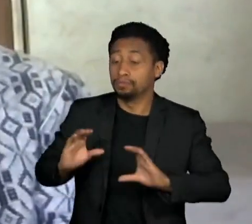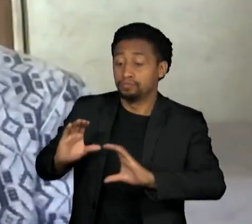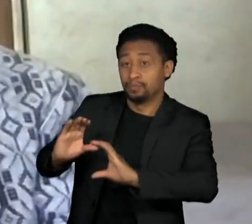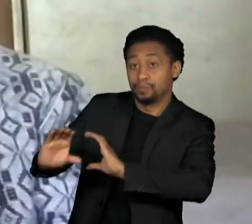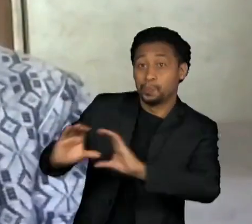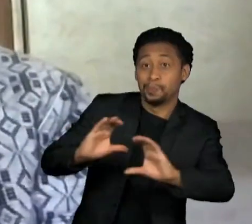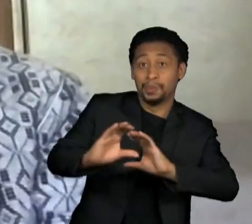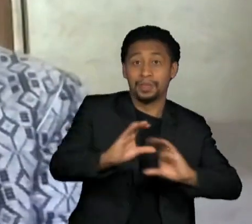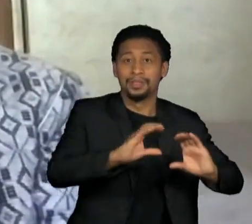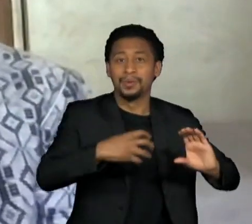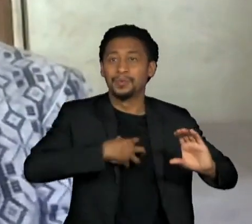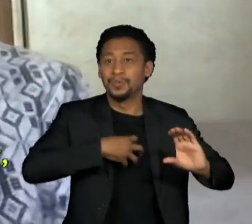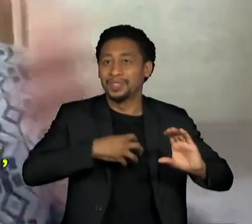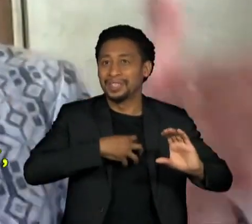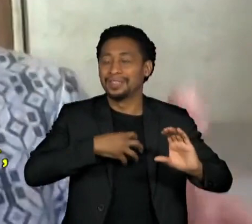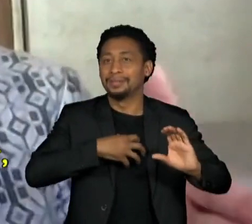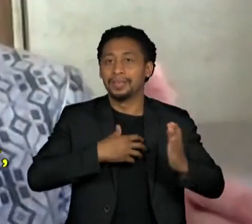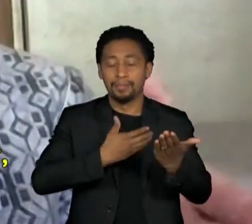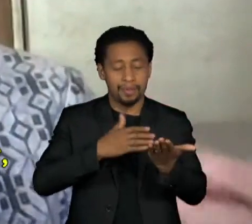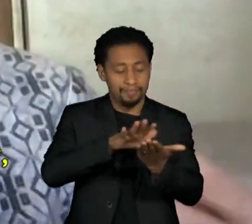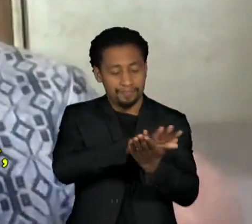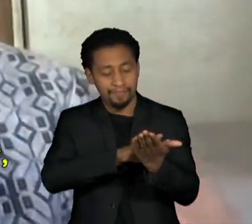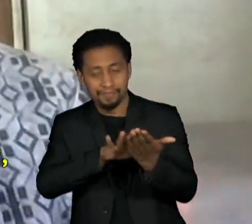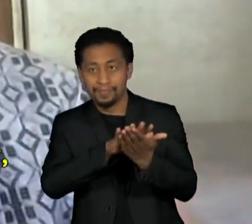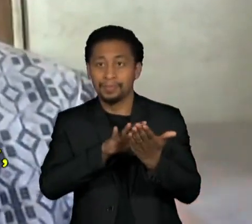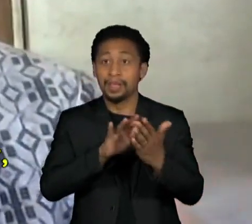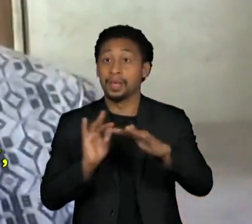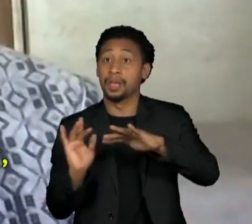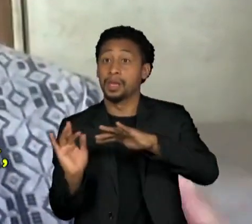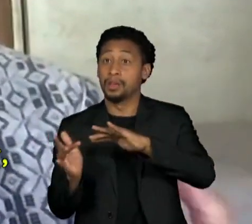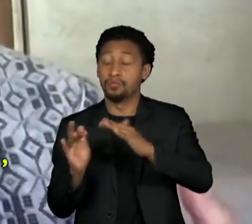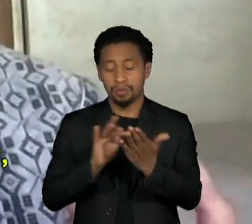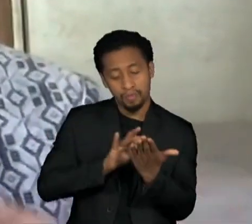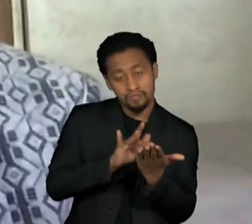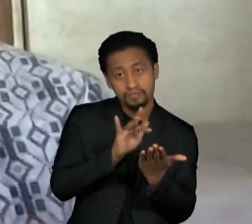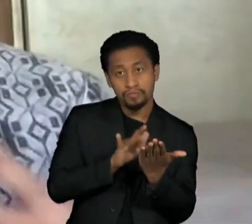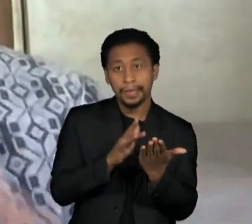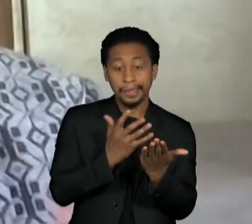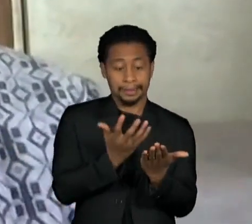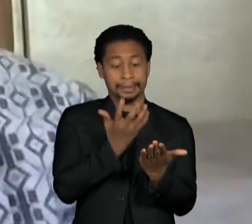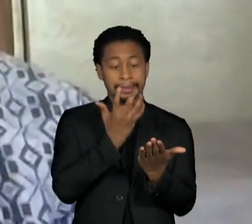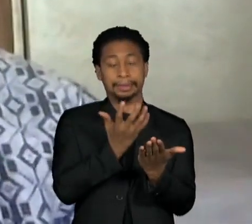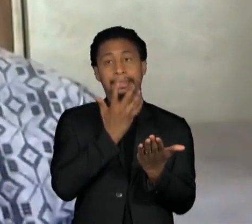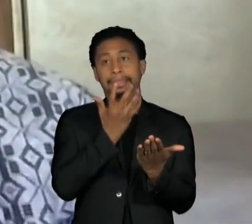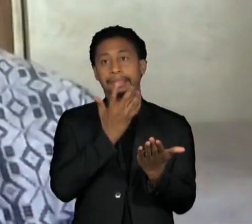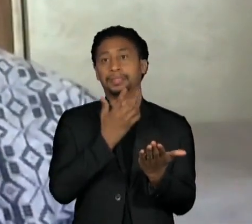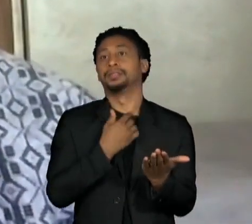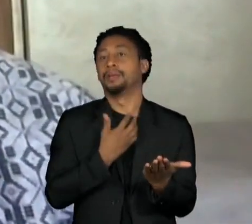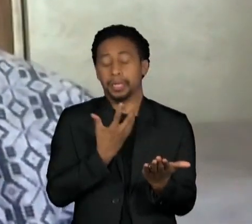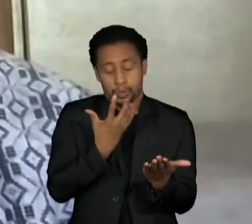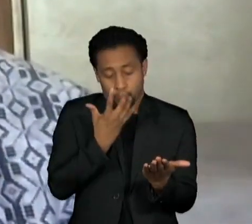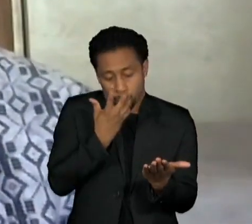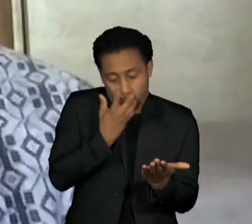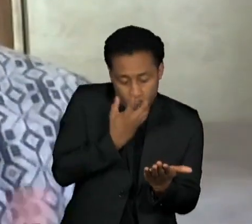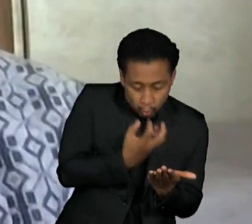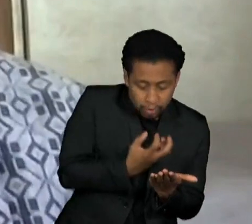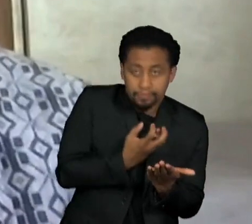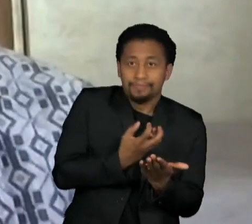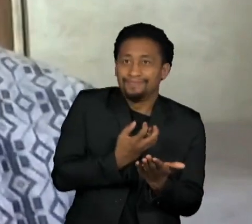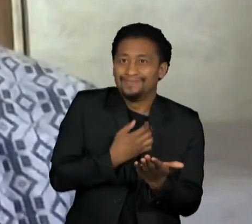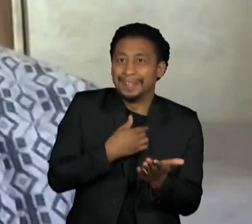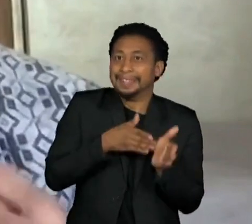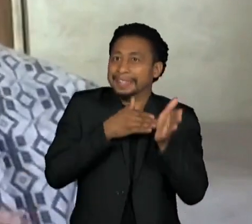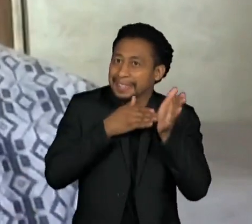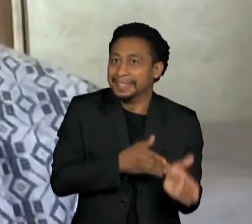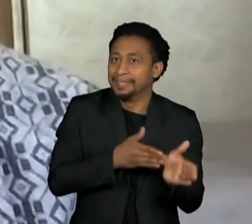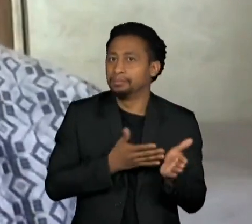design of the platforms that spread it. In the short term, we must organize because journalists can't do this alone. We need